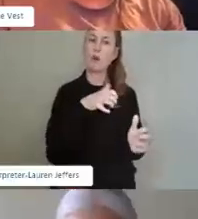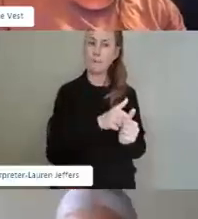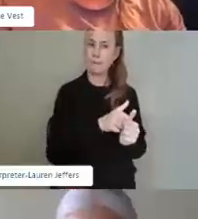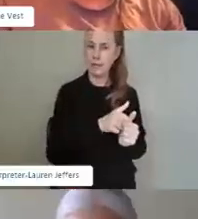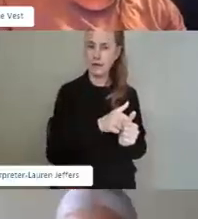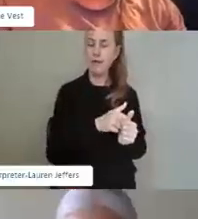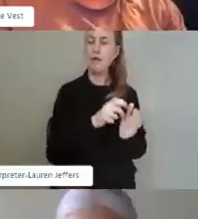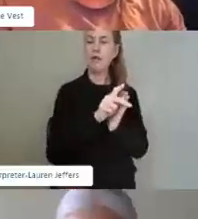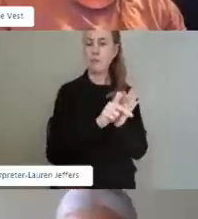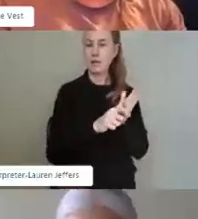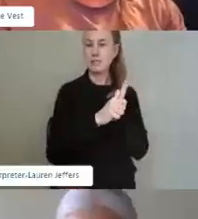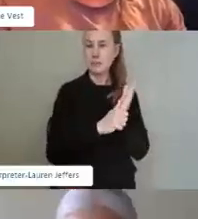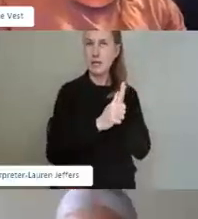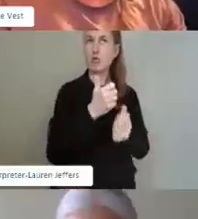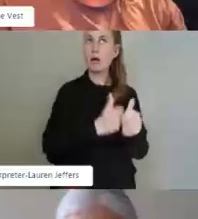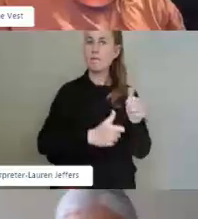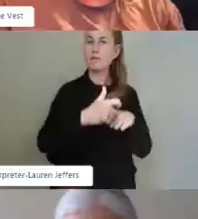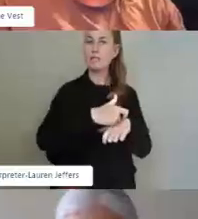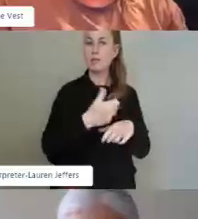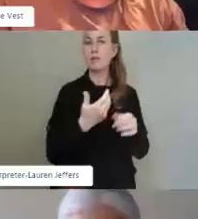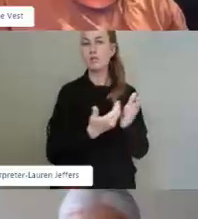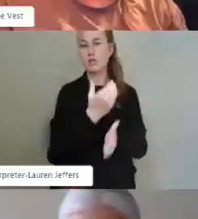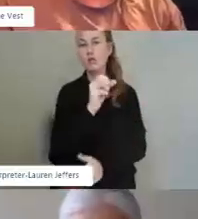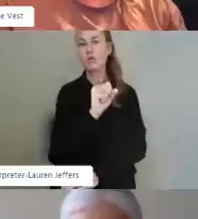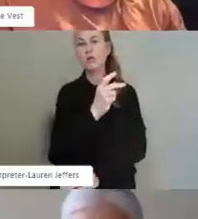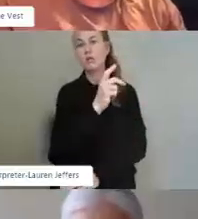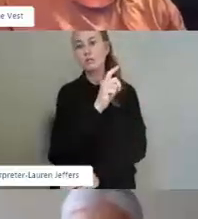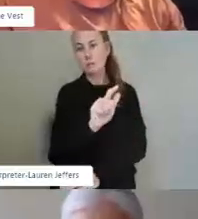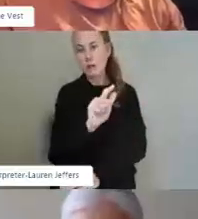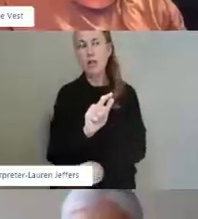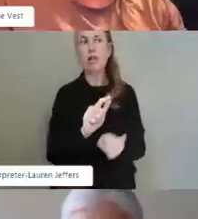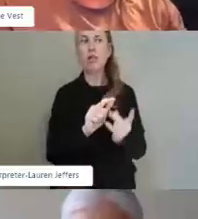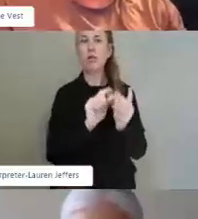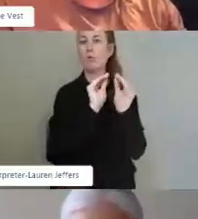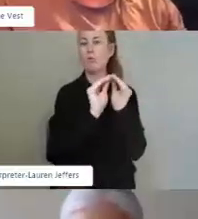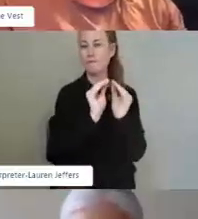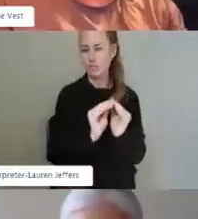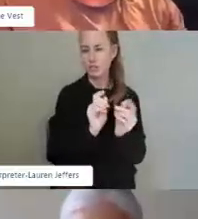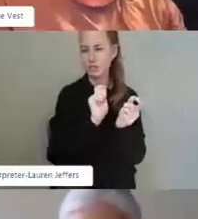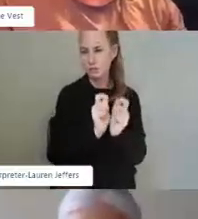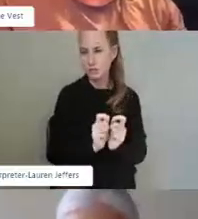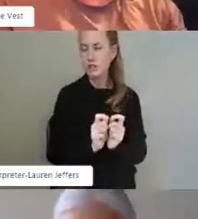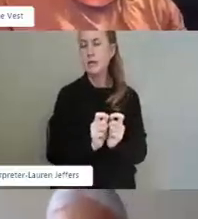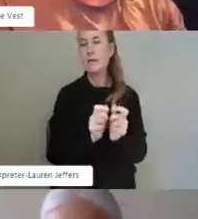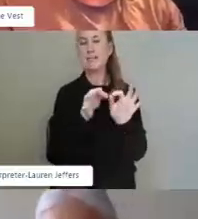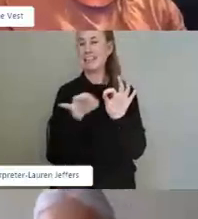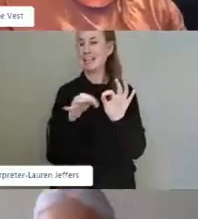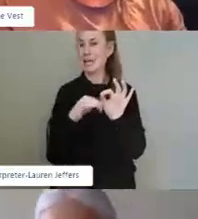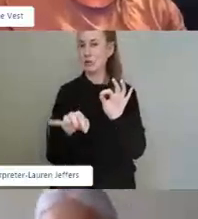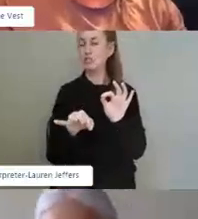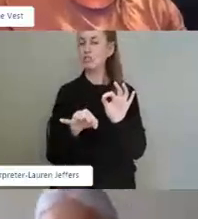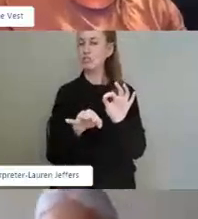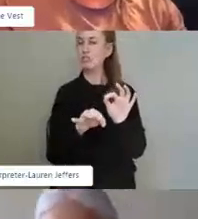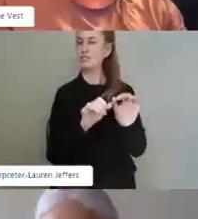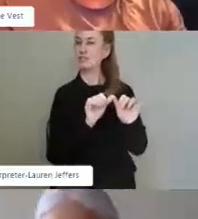manual then every time there's a new spill or a revision to the spill, but that the language about how we're going to do that is consistent in there.